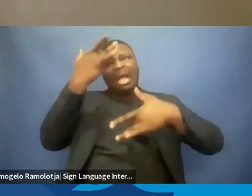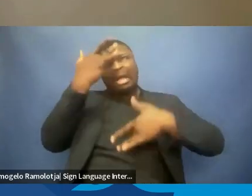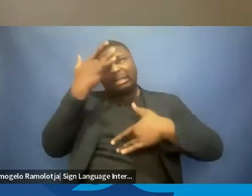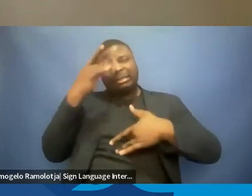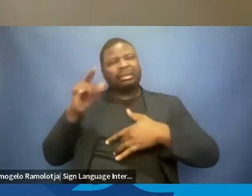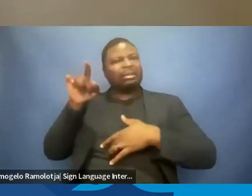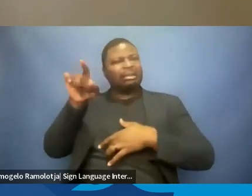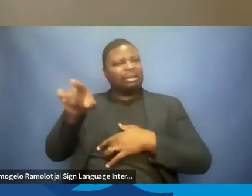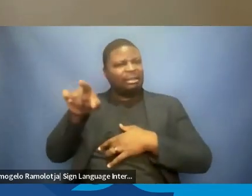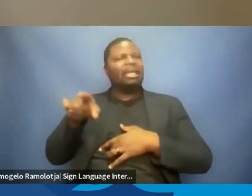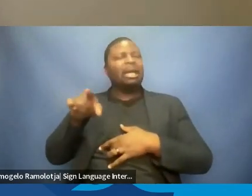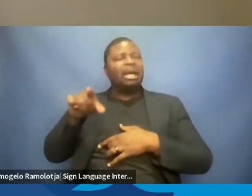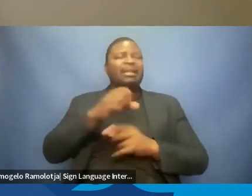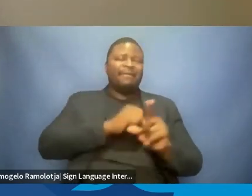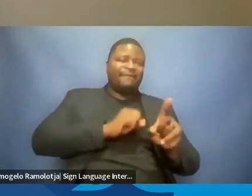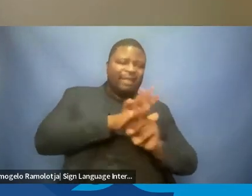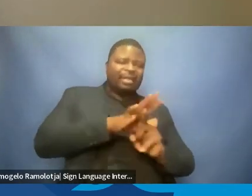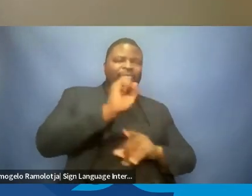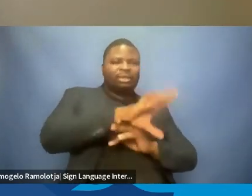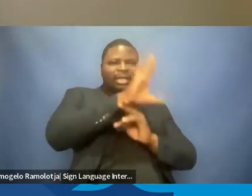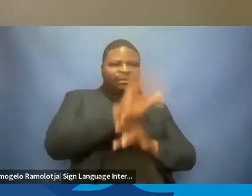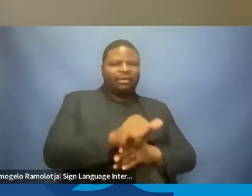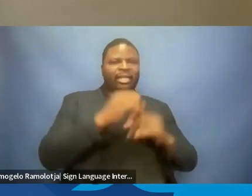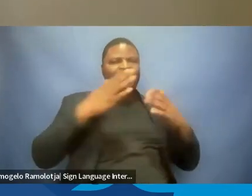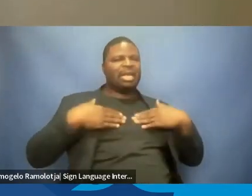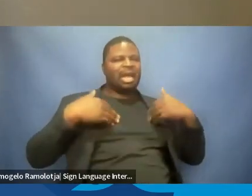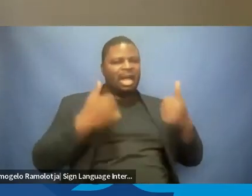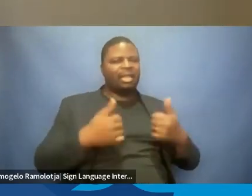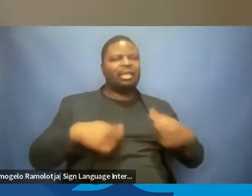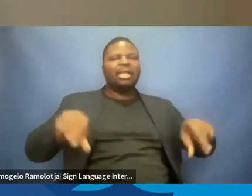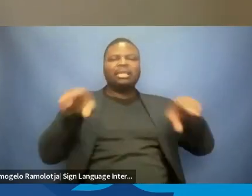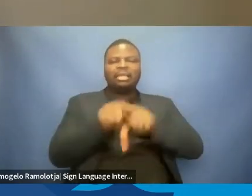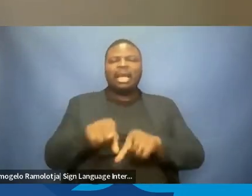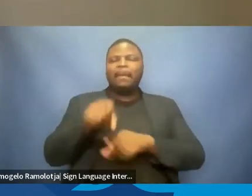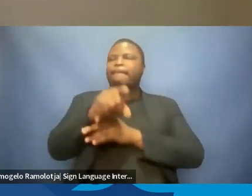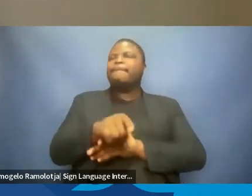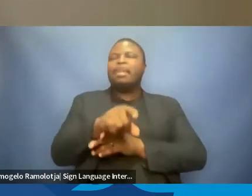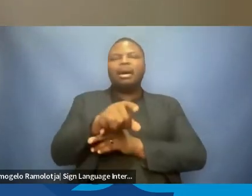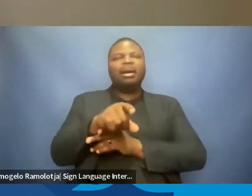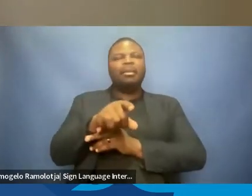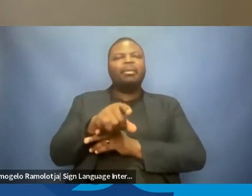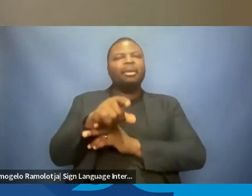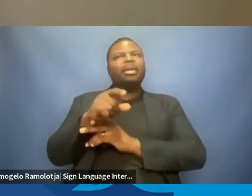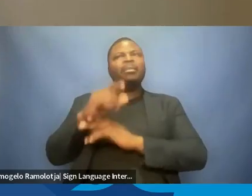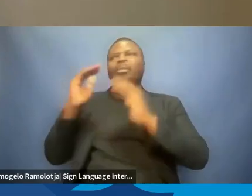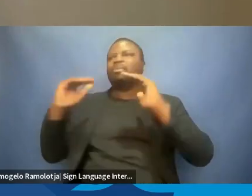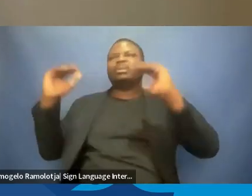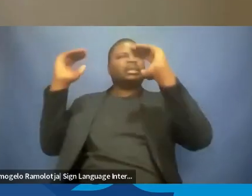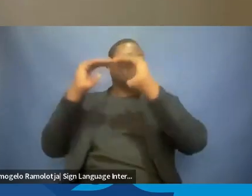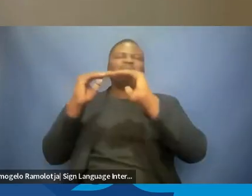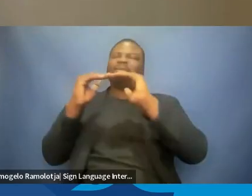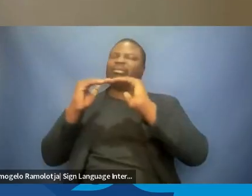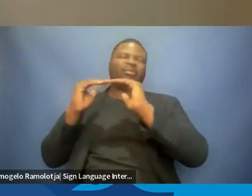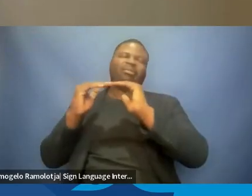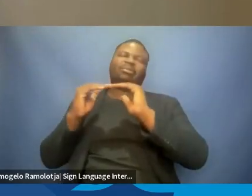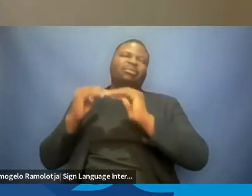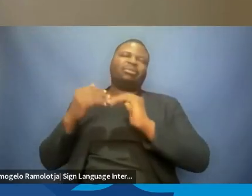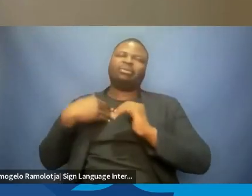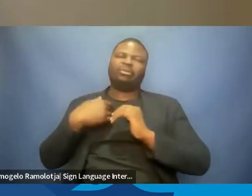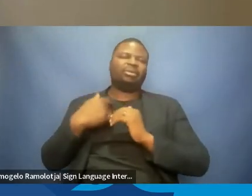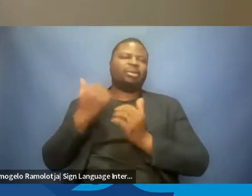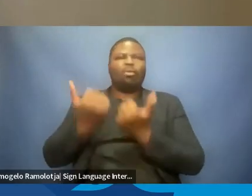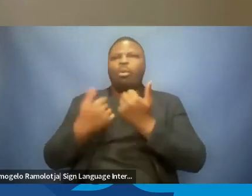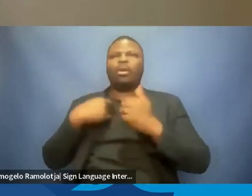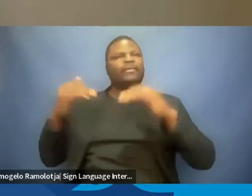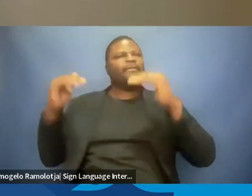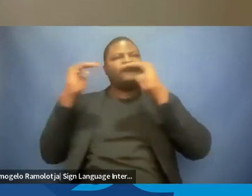to undermine South Africa's health and justice systems. The NACOSA's program evaluation around its opioid